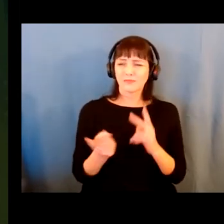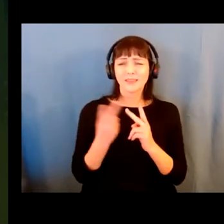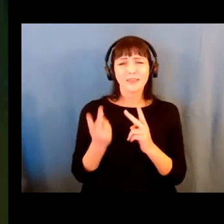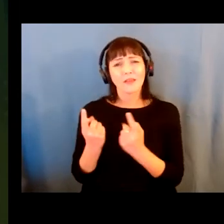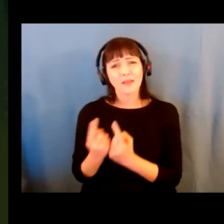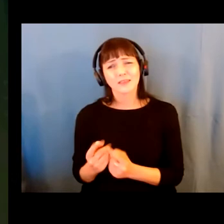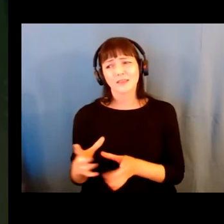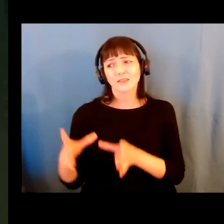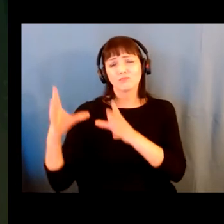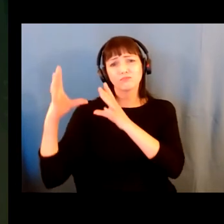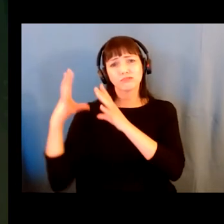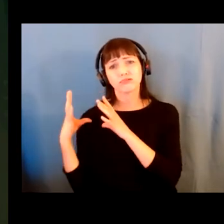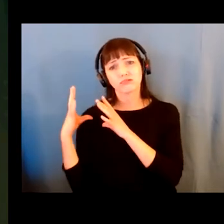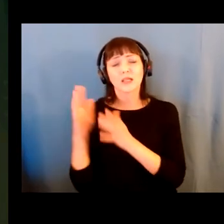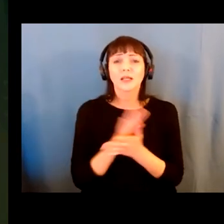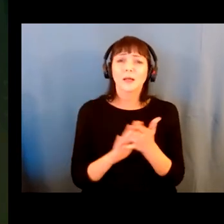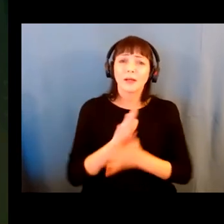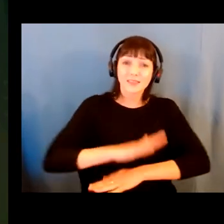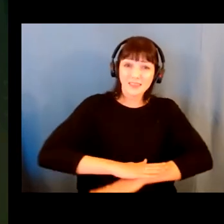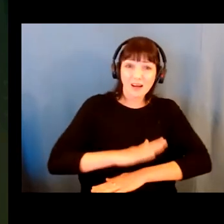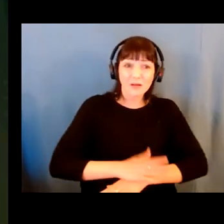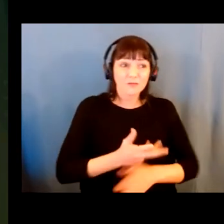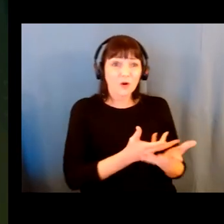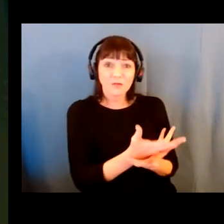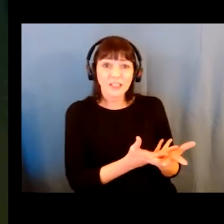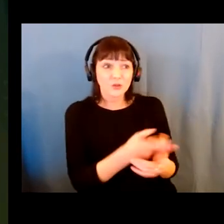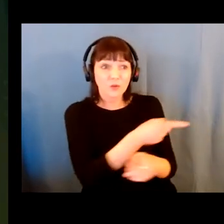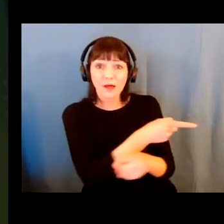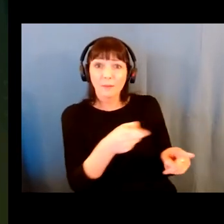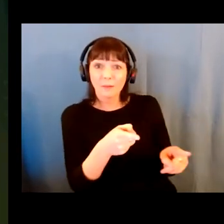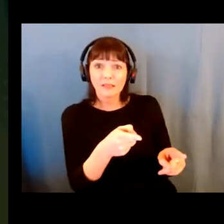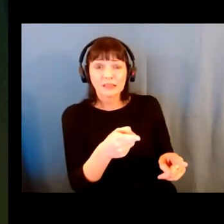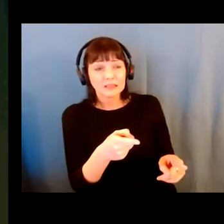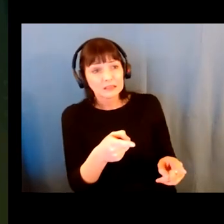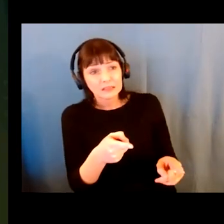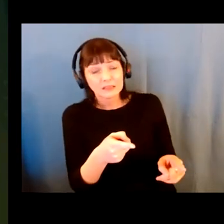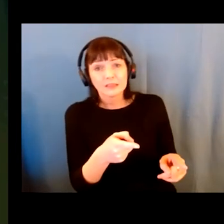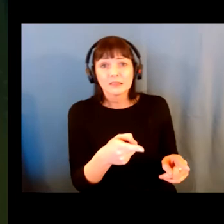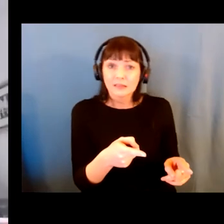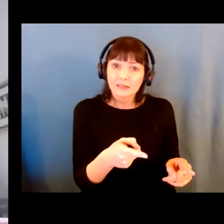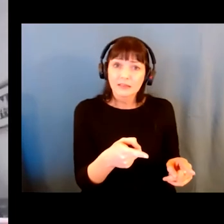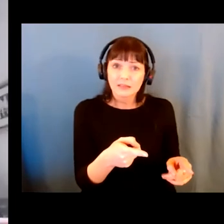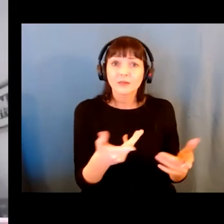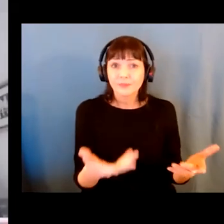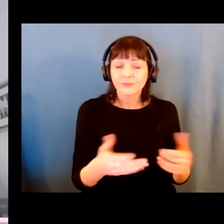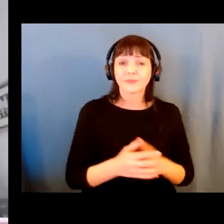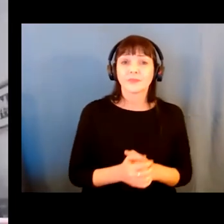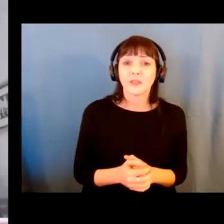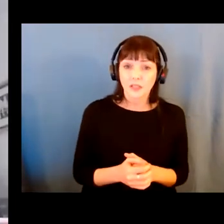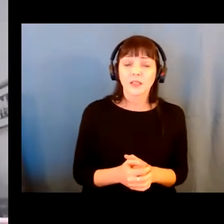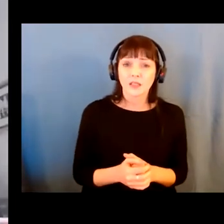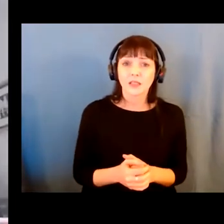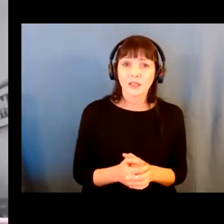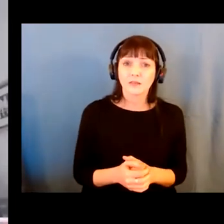you, that give you less time to have these conversations and these dialogues with the cultural institutions. Mm. And like you say, you know, we